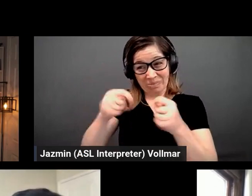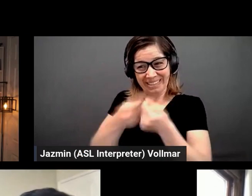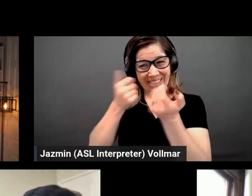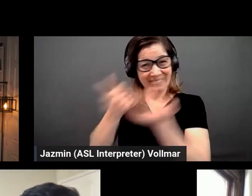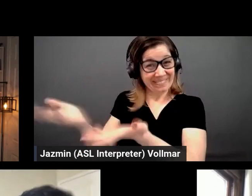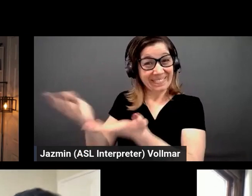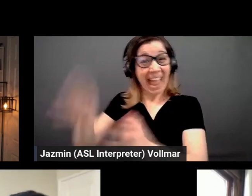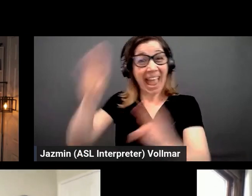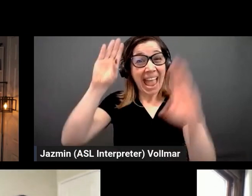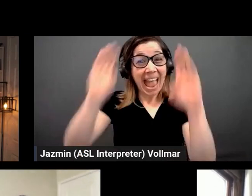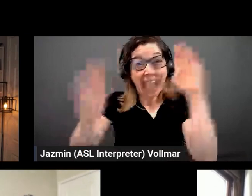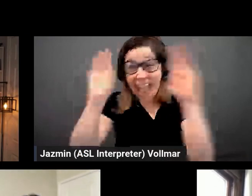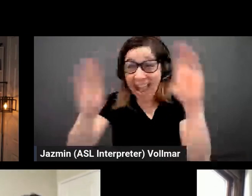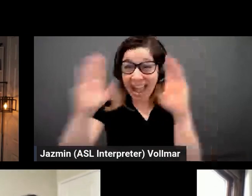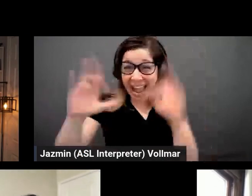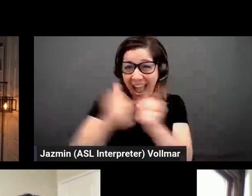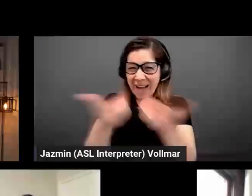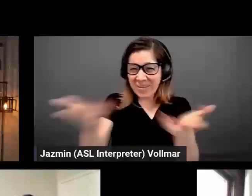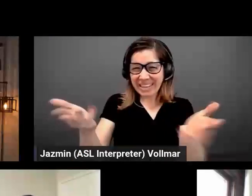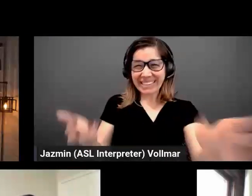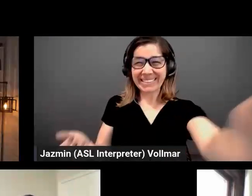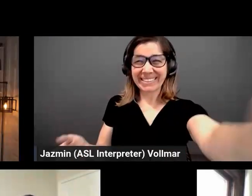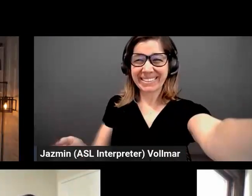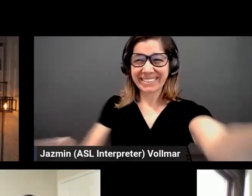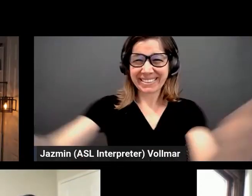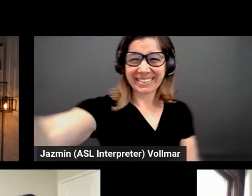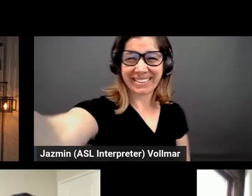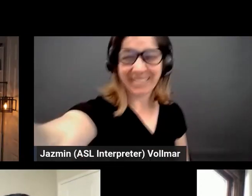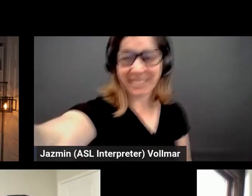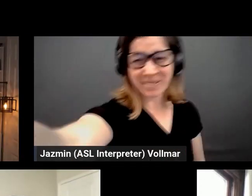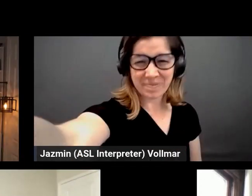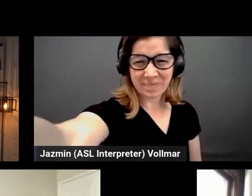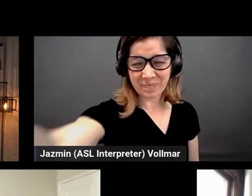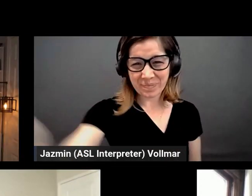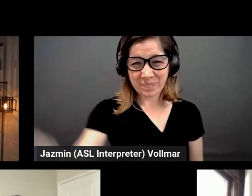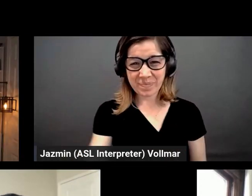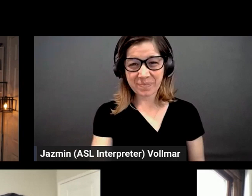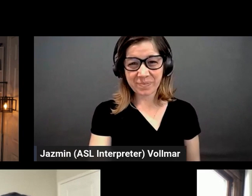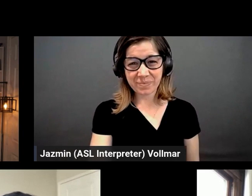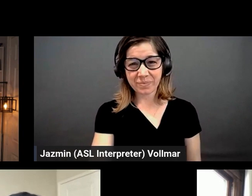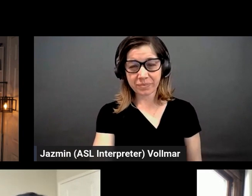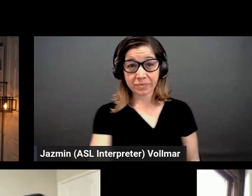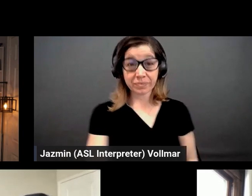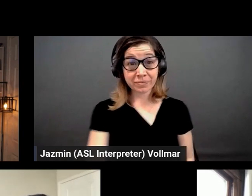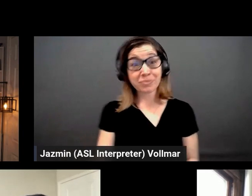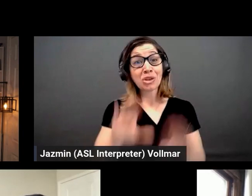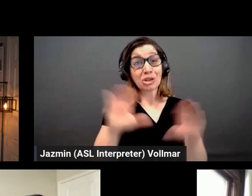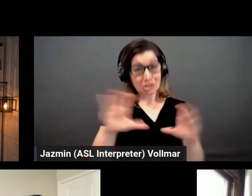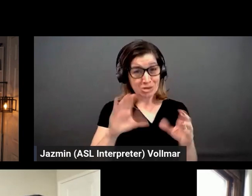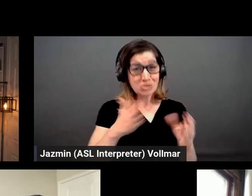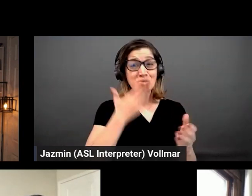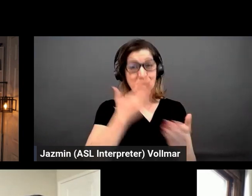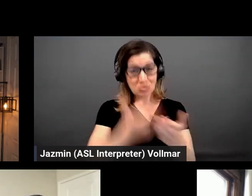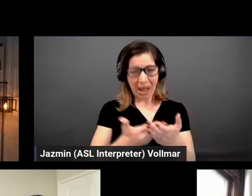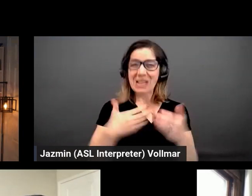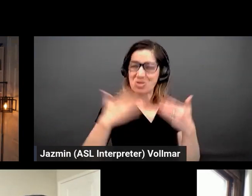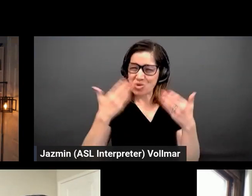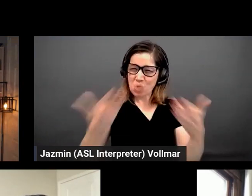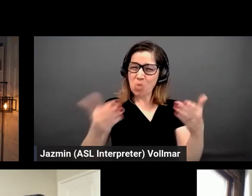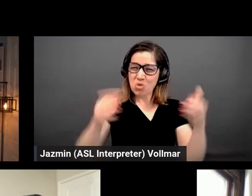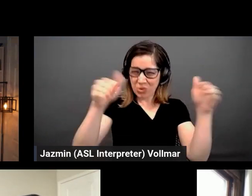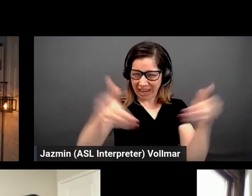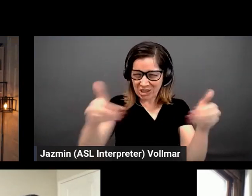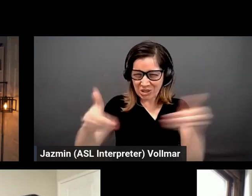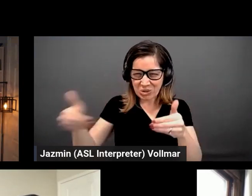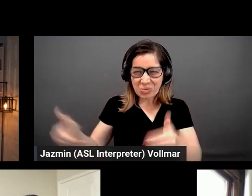Hey, how are you? Welcome. Very well. Very How are well. you doing? I'm doing pretty well. Let's go ahead and go through intros real quick so that way everyone can get